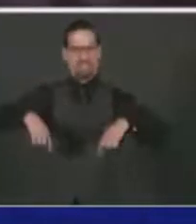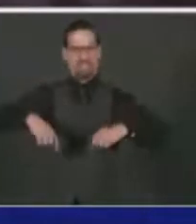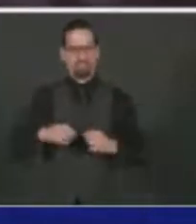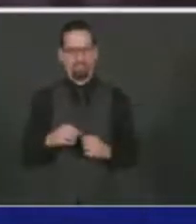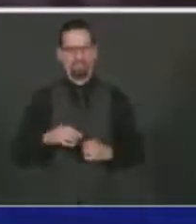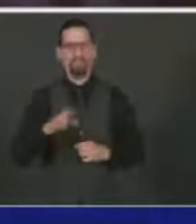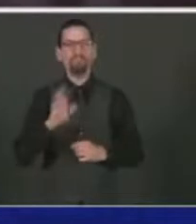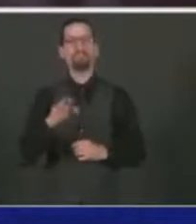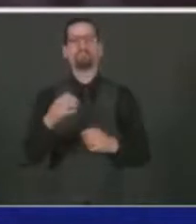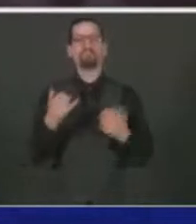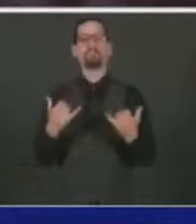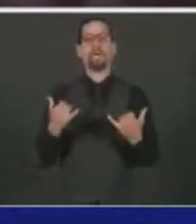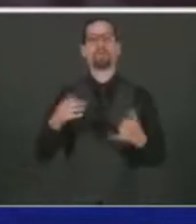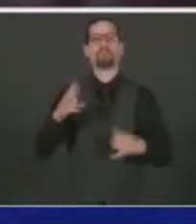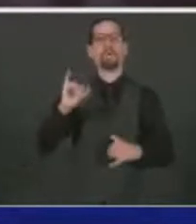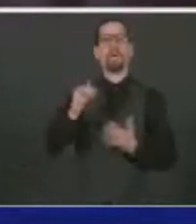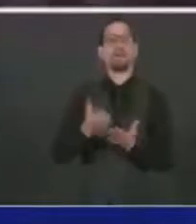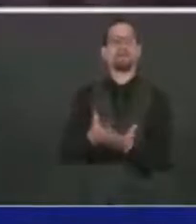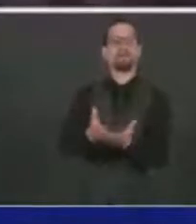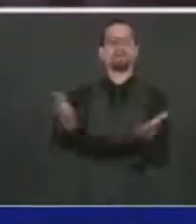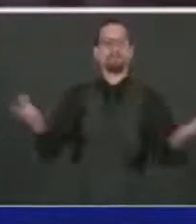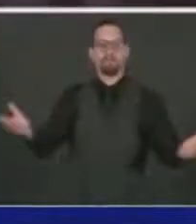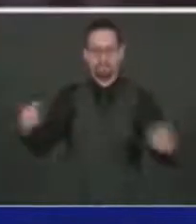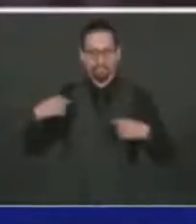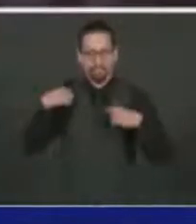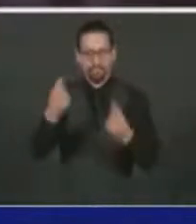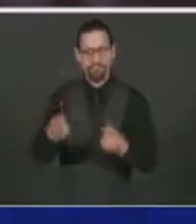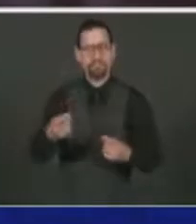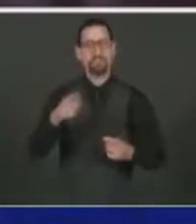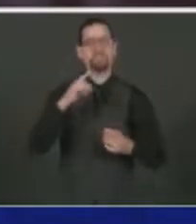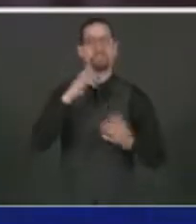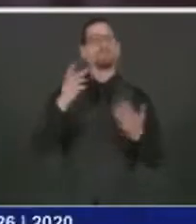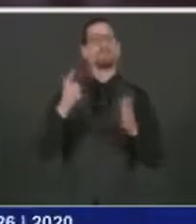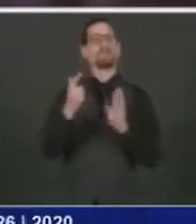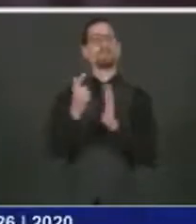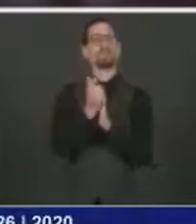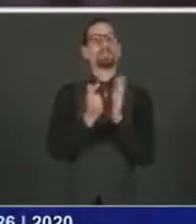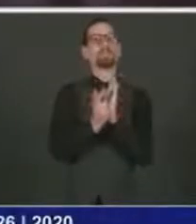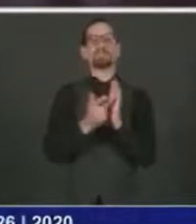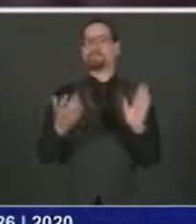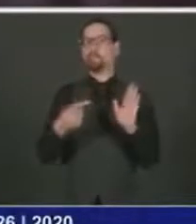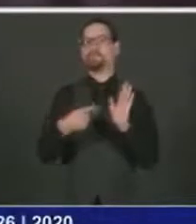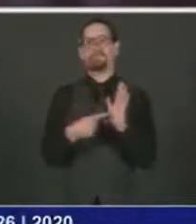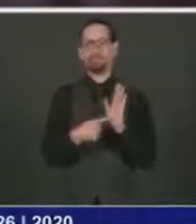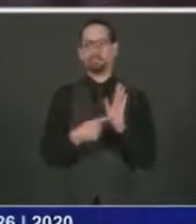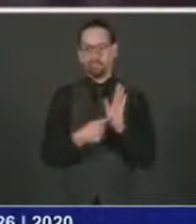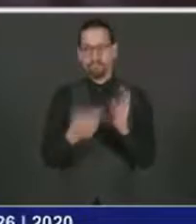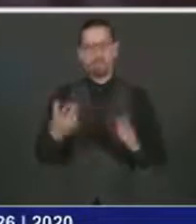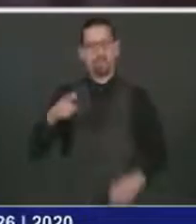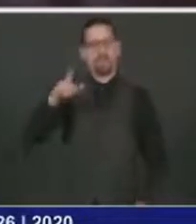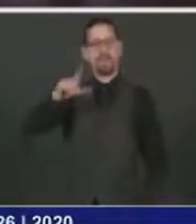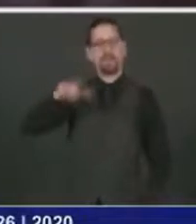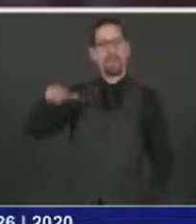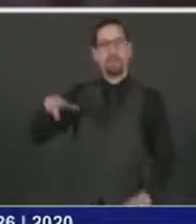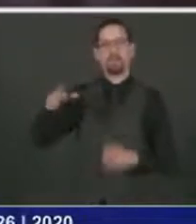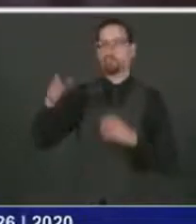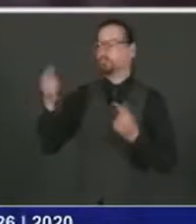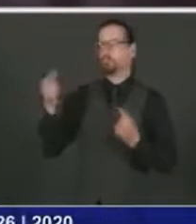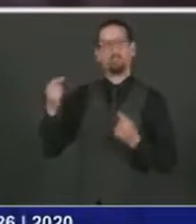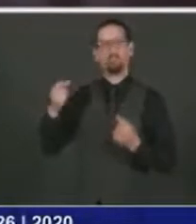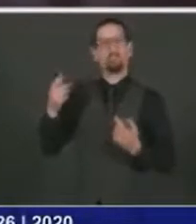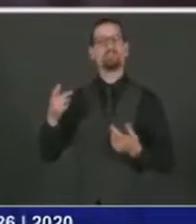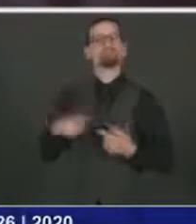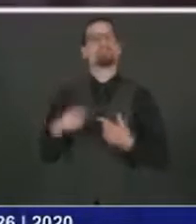Currently in Rhode Island, it is not against the law for a landlord to discriminate against a tenant, against